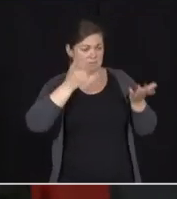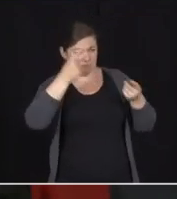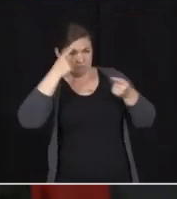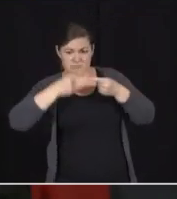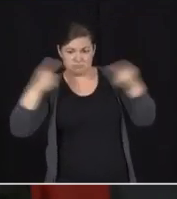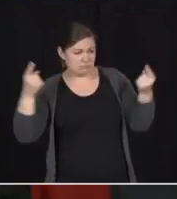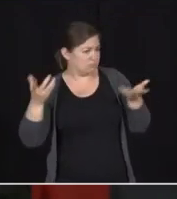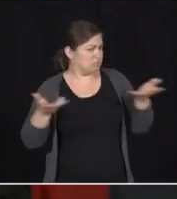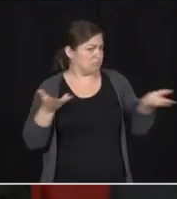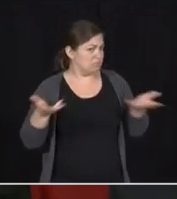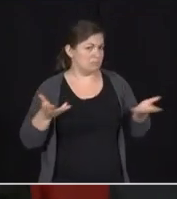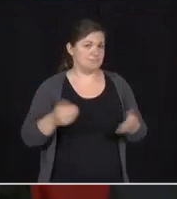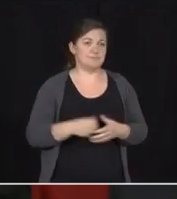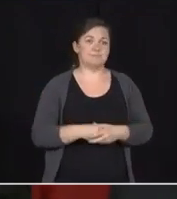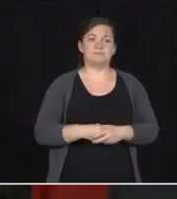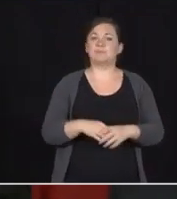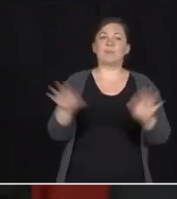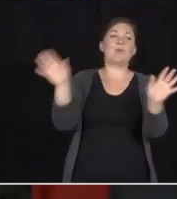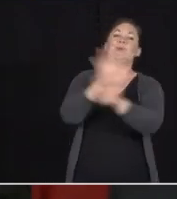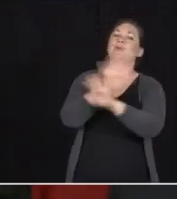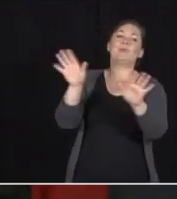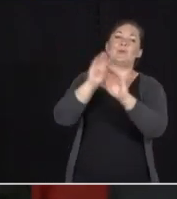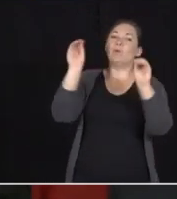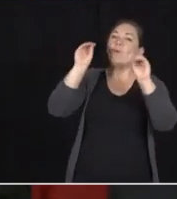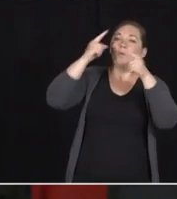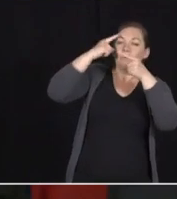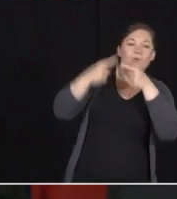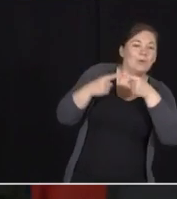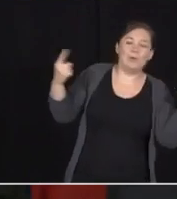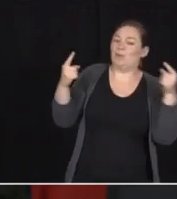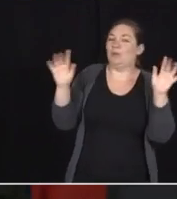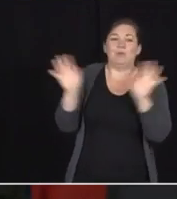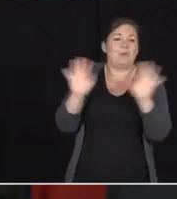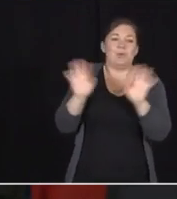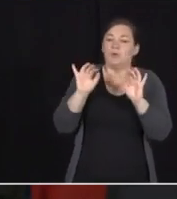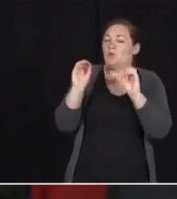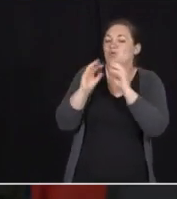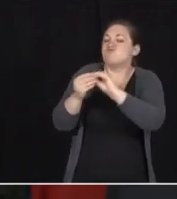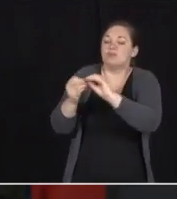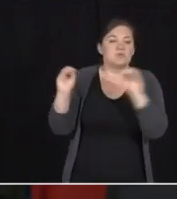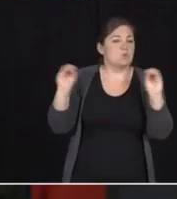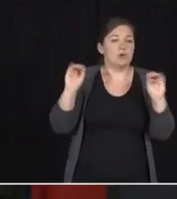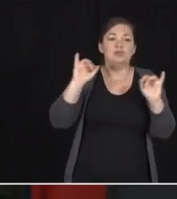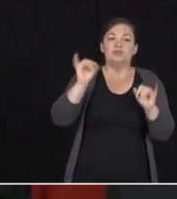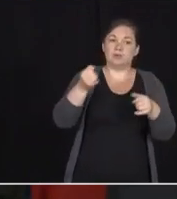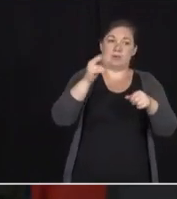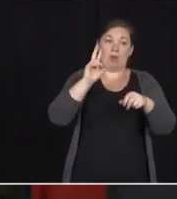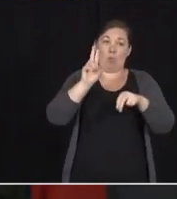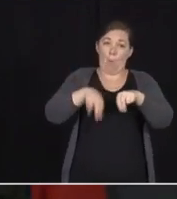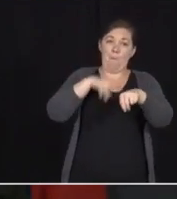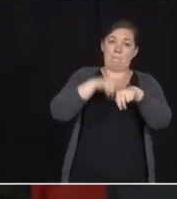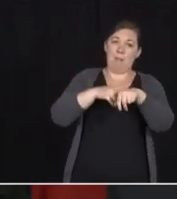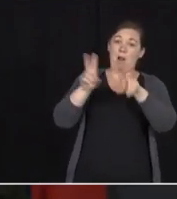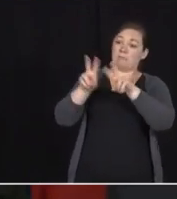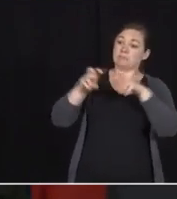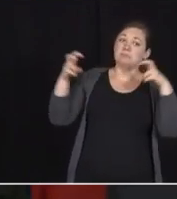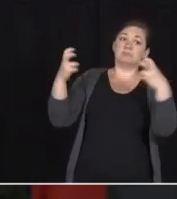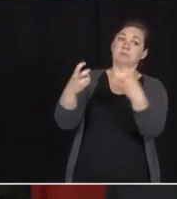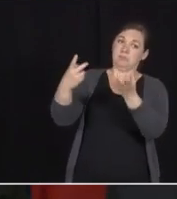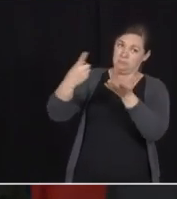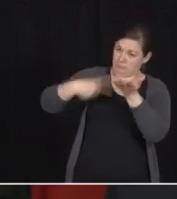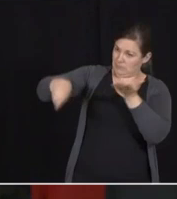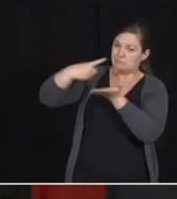tell you 100%, there hasn't been battles. There's always, when you have a group of people together, there's